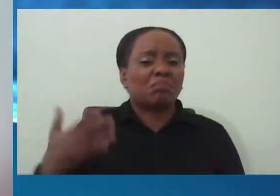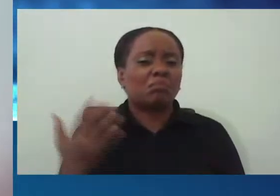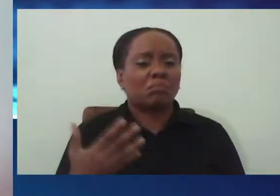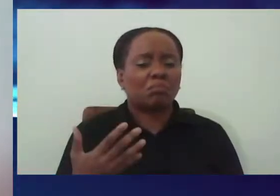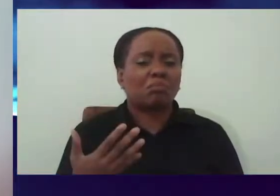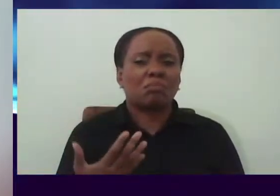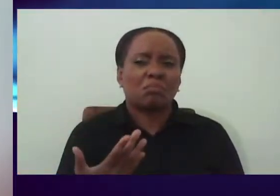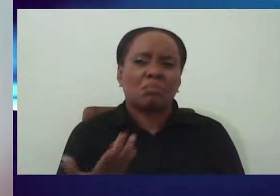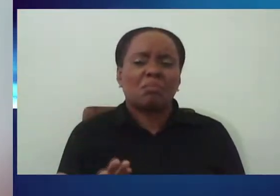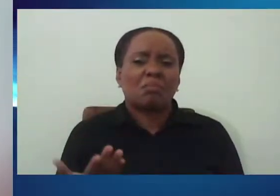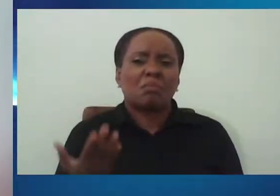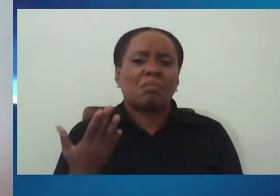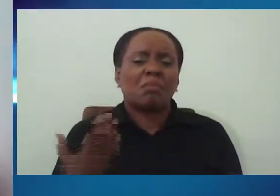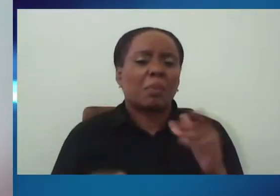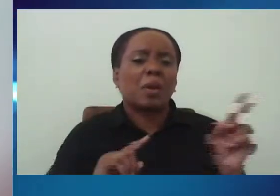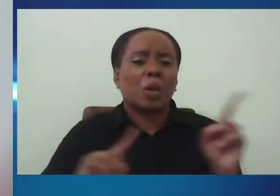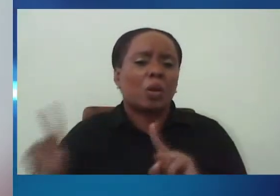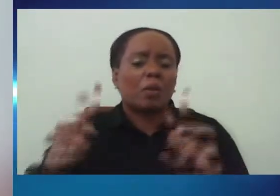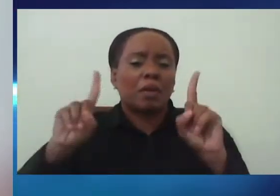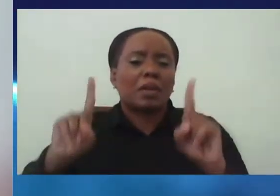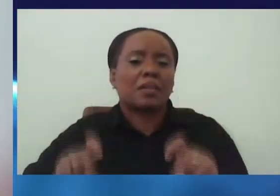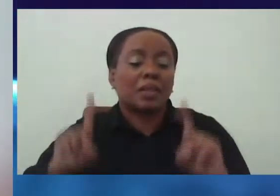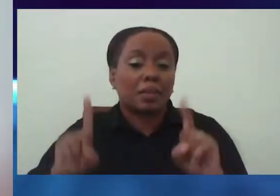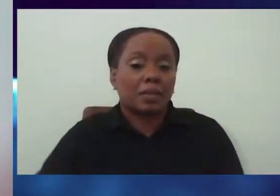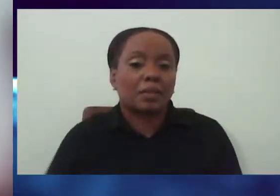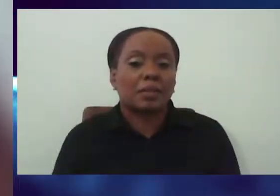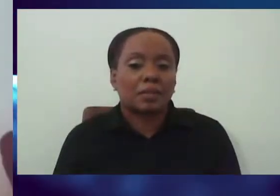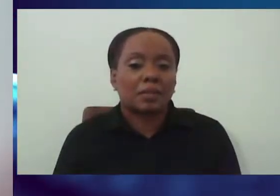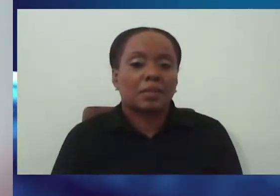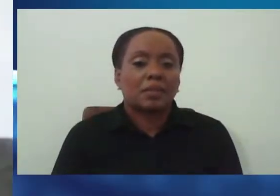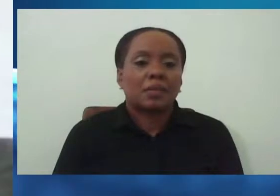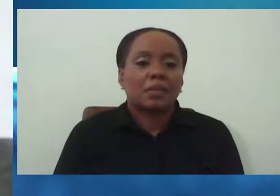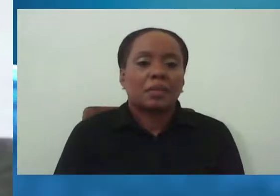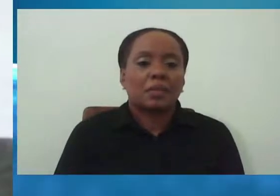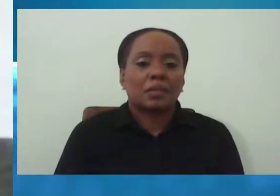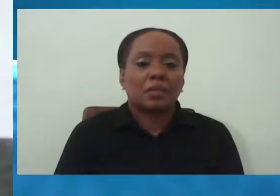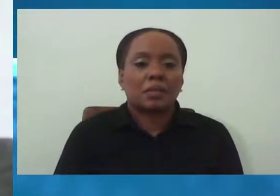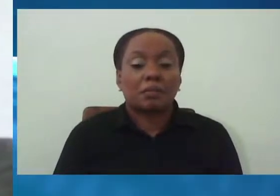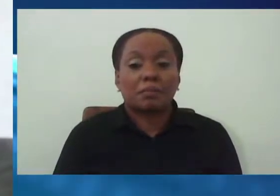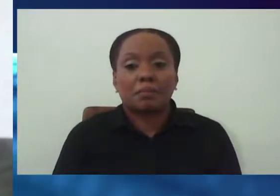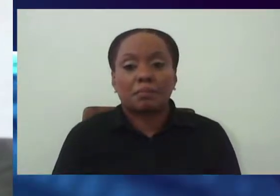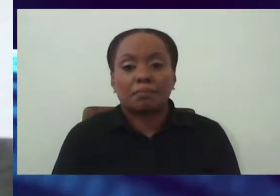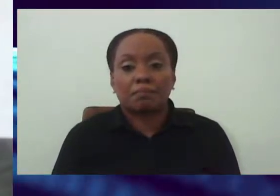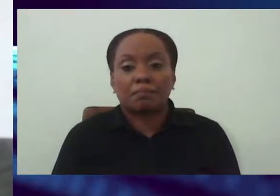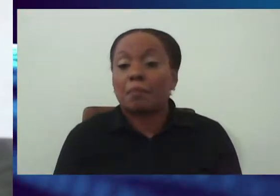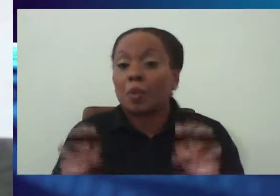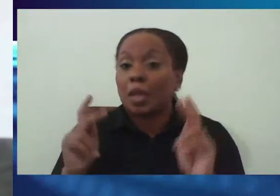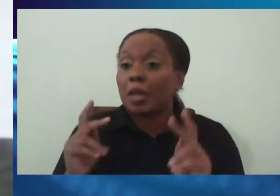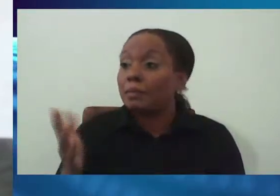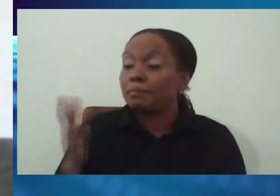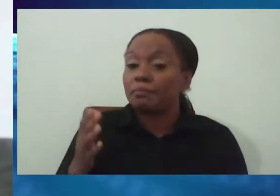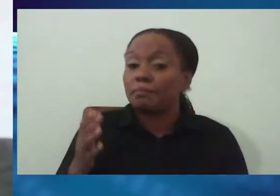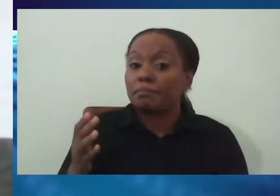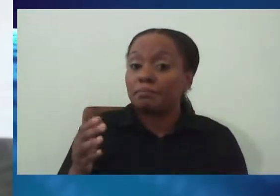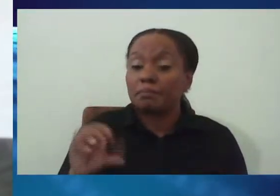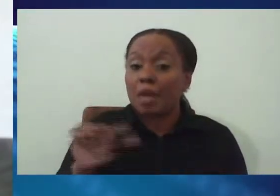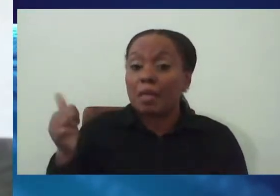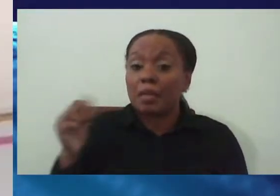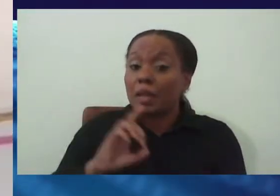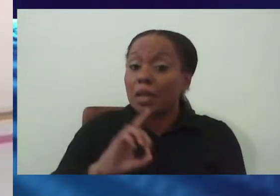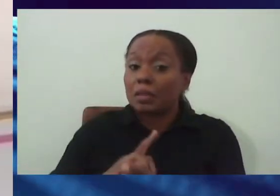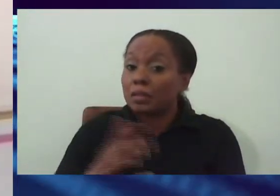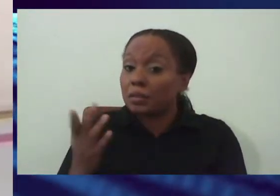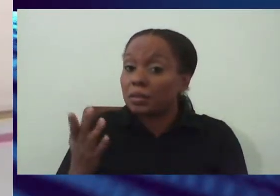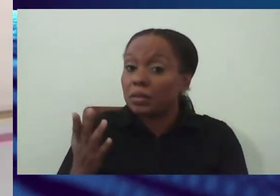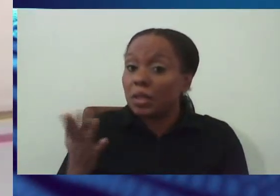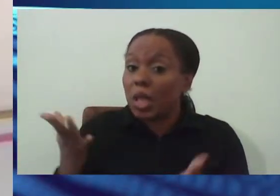engage with a system that can provide appropriate support if Dr. Greaves, you wanted to follow up on it? I